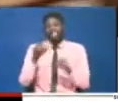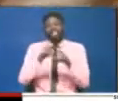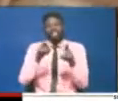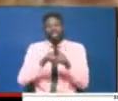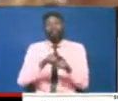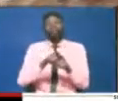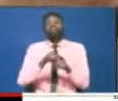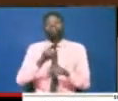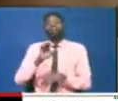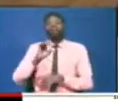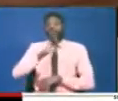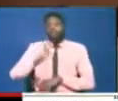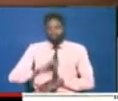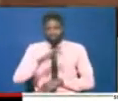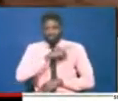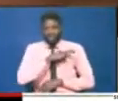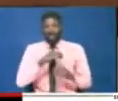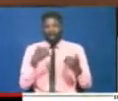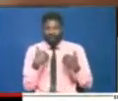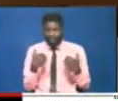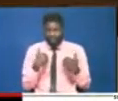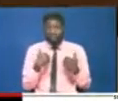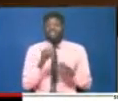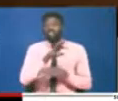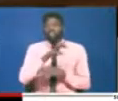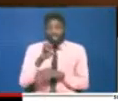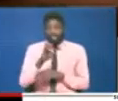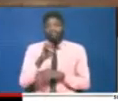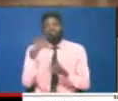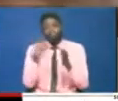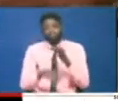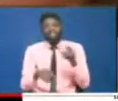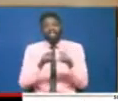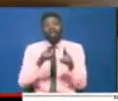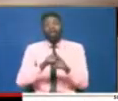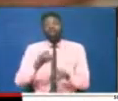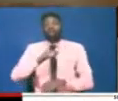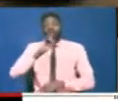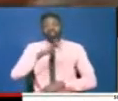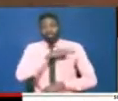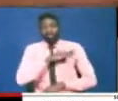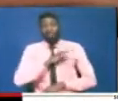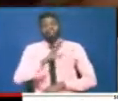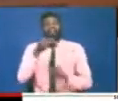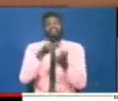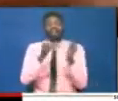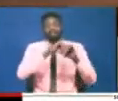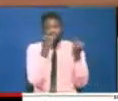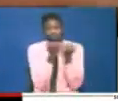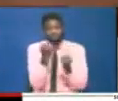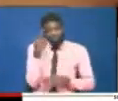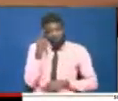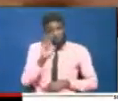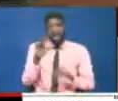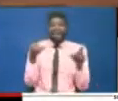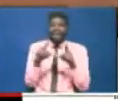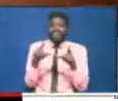meaning any fees, charges, or commissions charged by financial institutions relating to their licensed